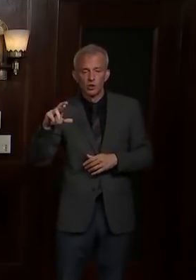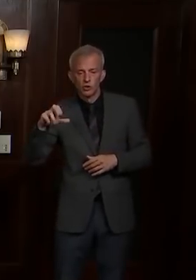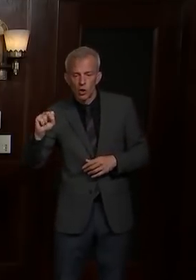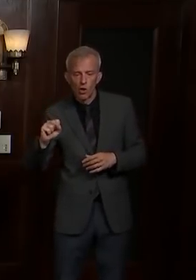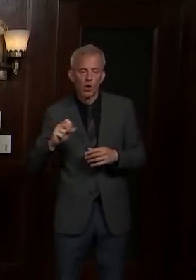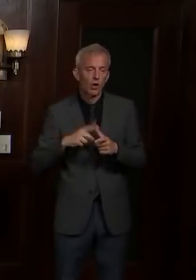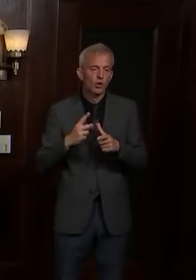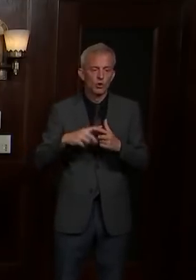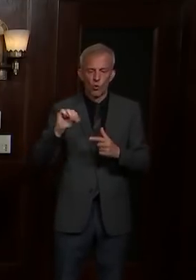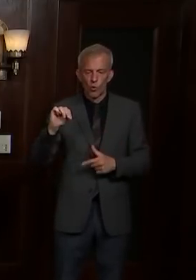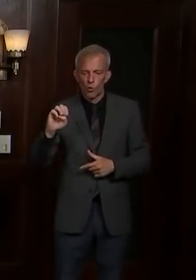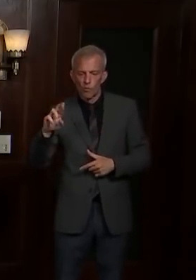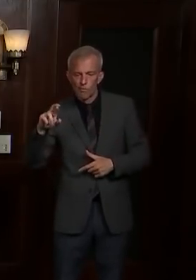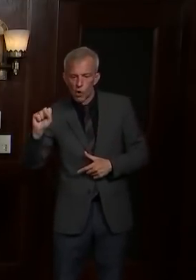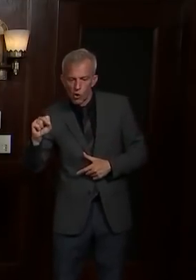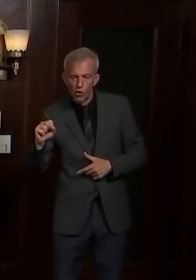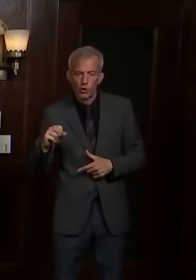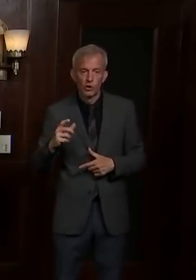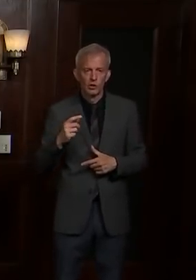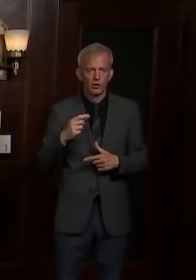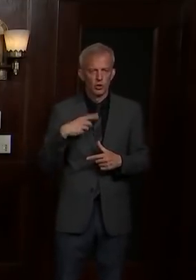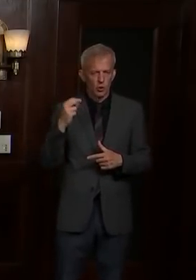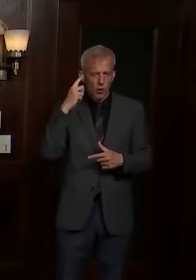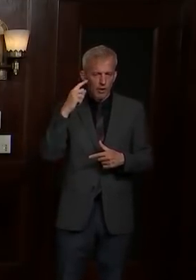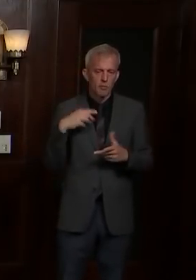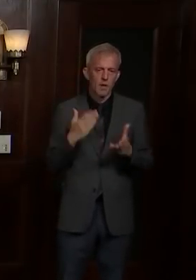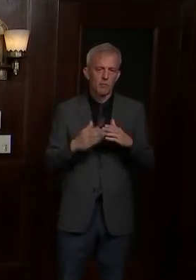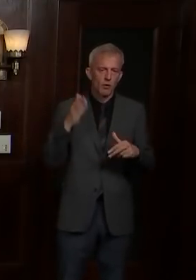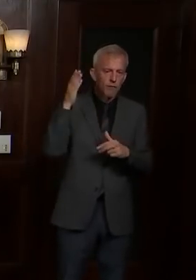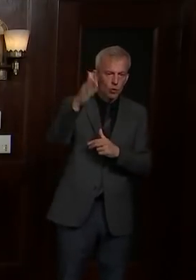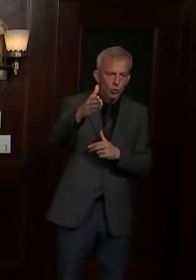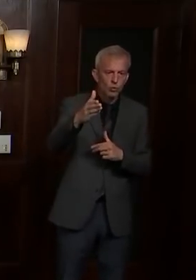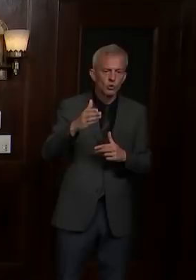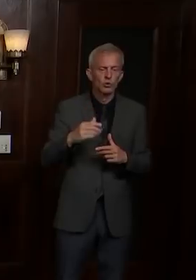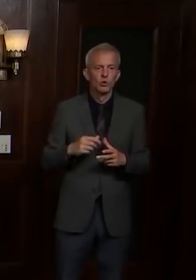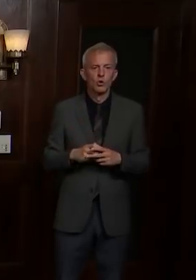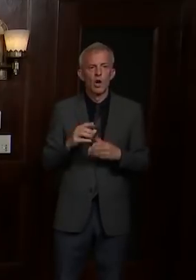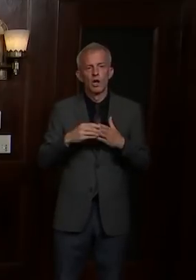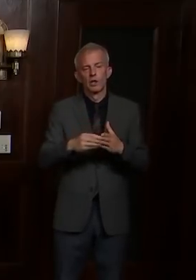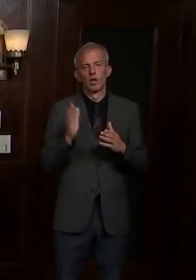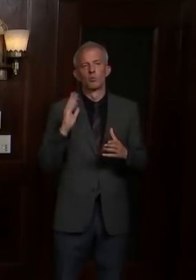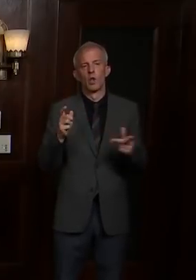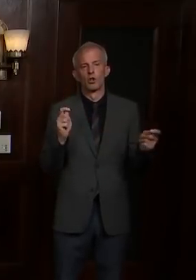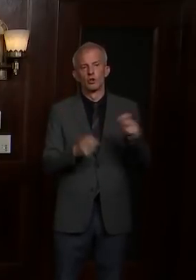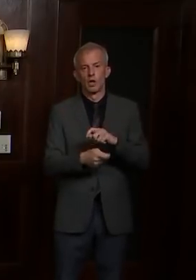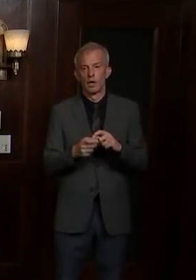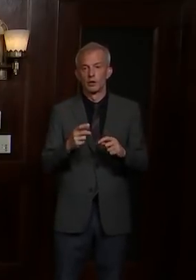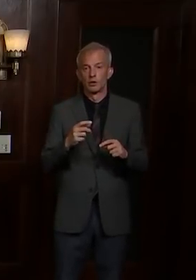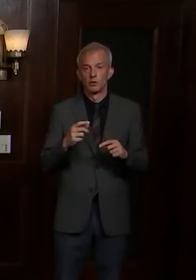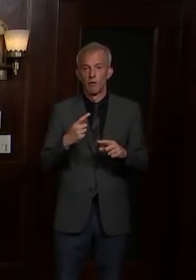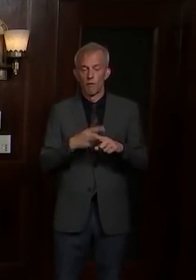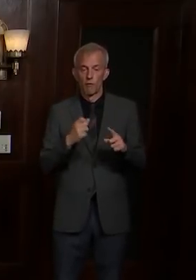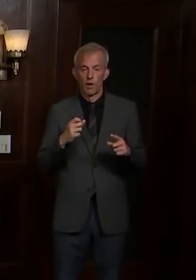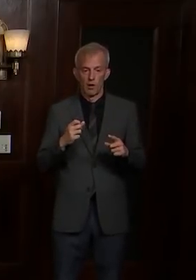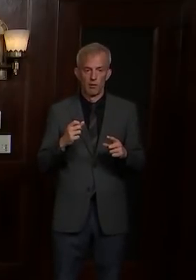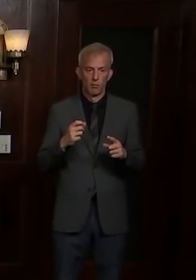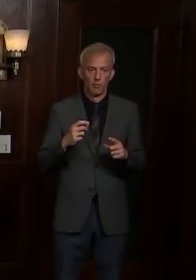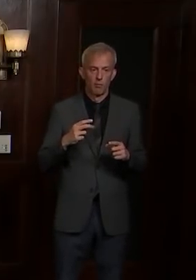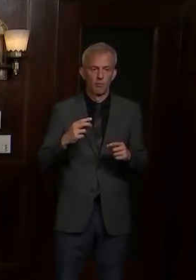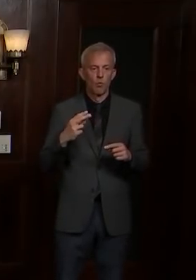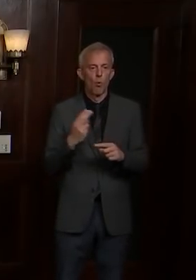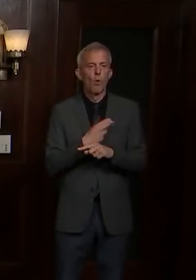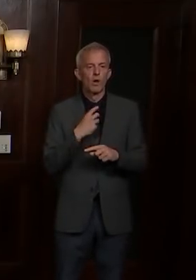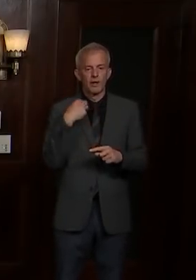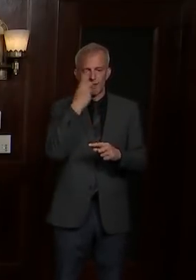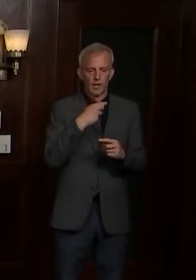known earlier that this could have helped the spread? And do you think going forward, guidance will change for wearing of masks for simple things like